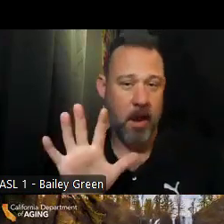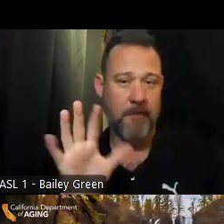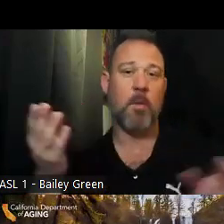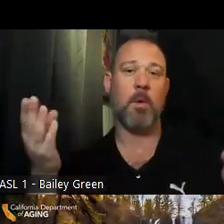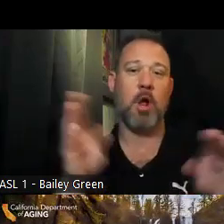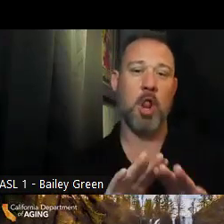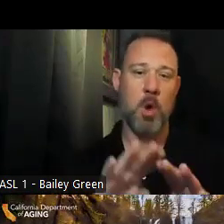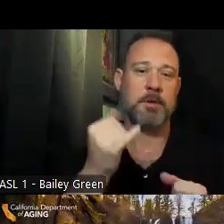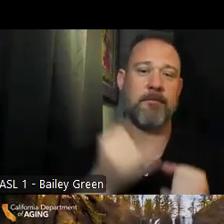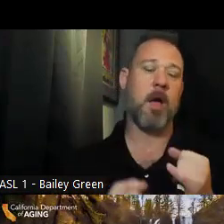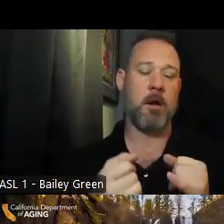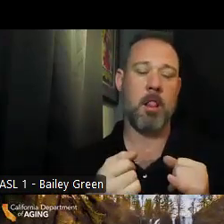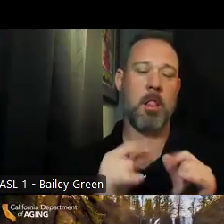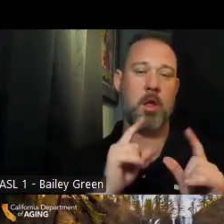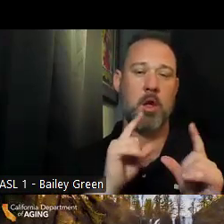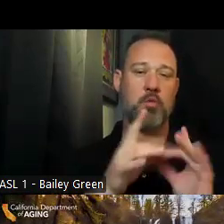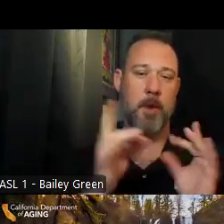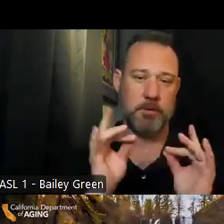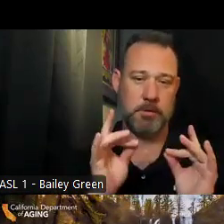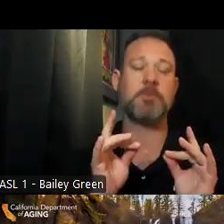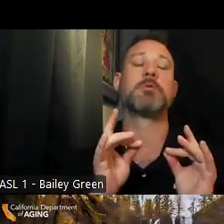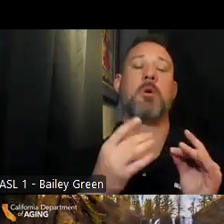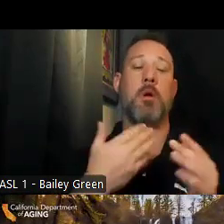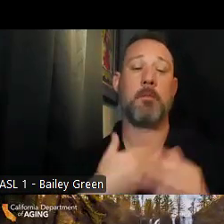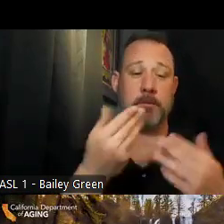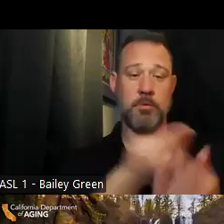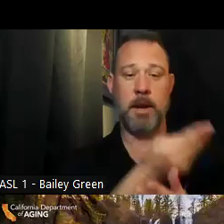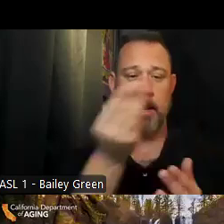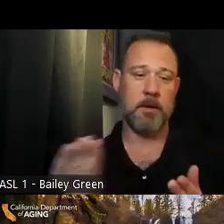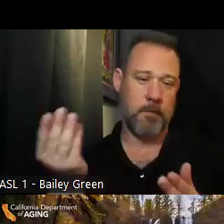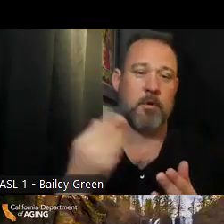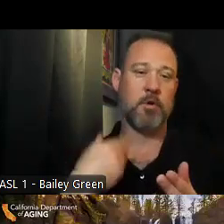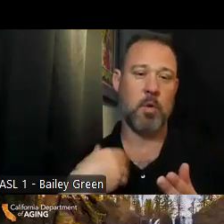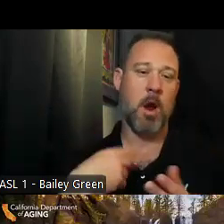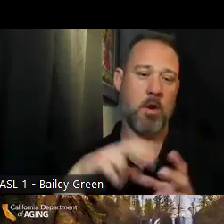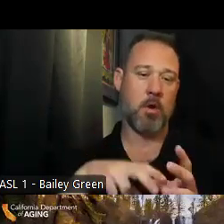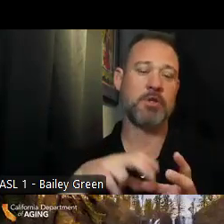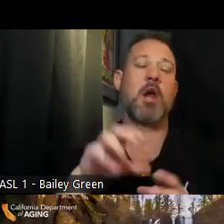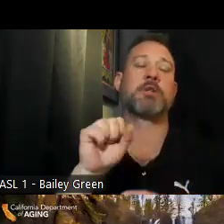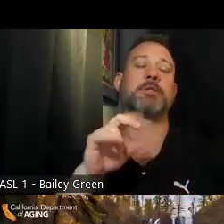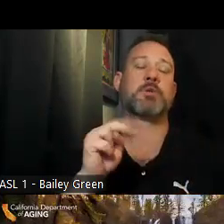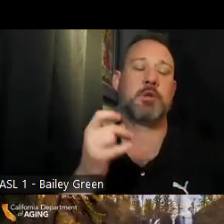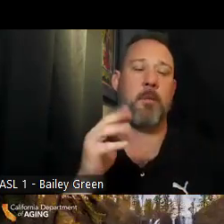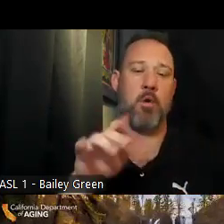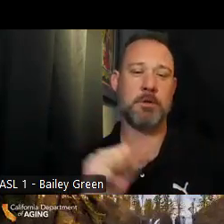final remarks. So without further ado, I'm pleased to hand it over to our state co-chair, Director Susan DeMorris.